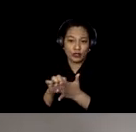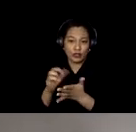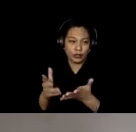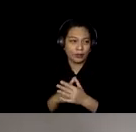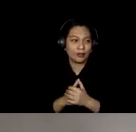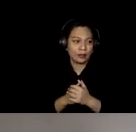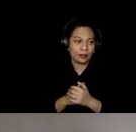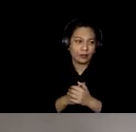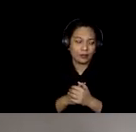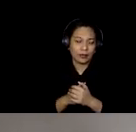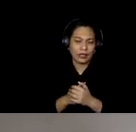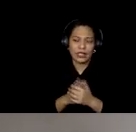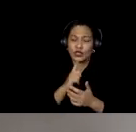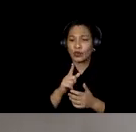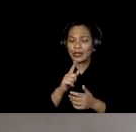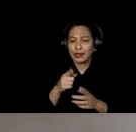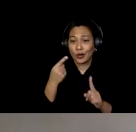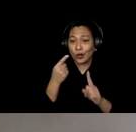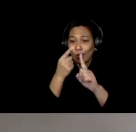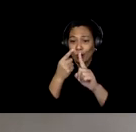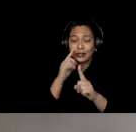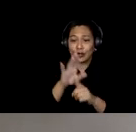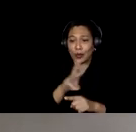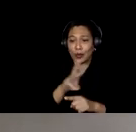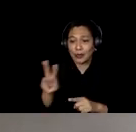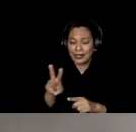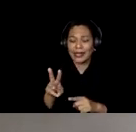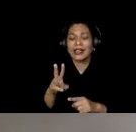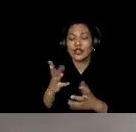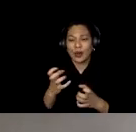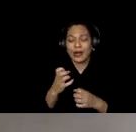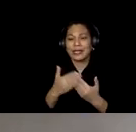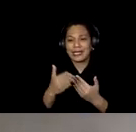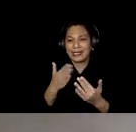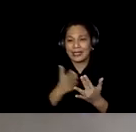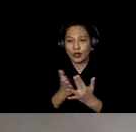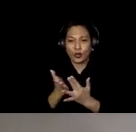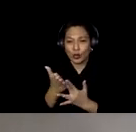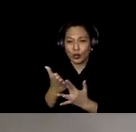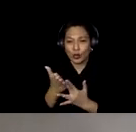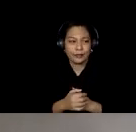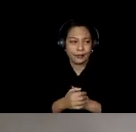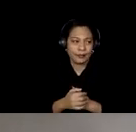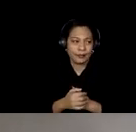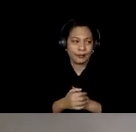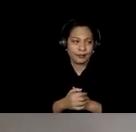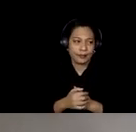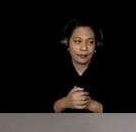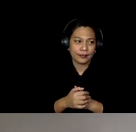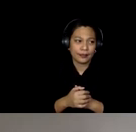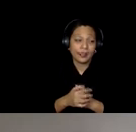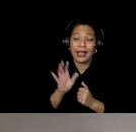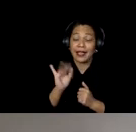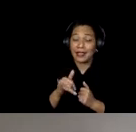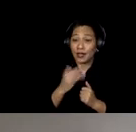Again, it's just make your site easy to navigate for people and for crawlers. Then once you have this